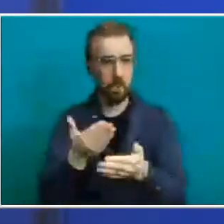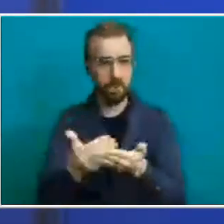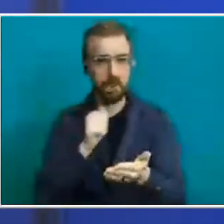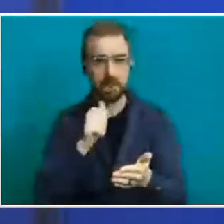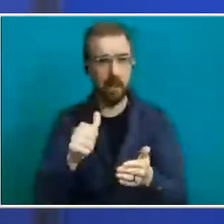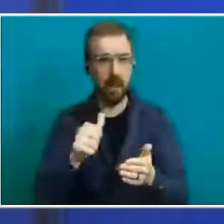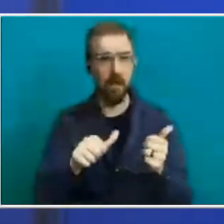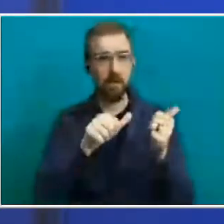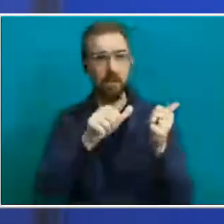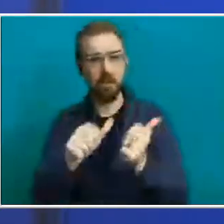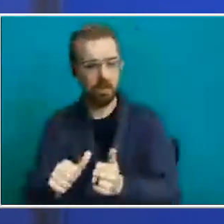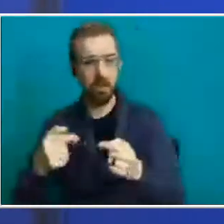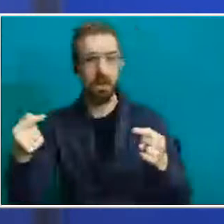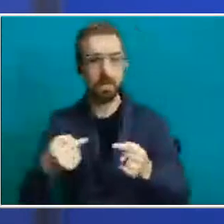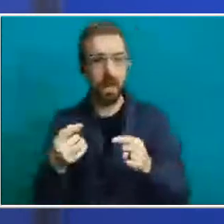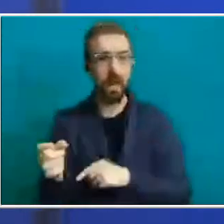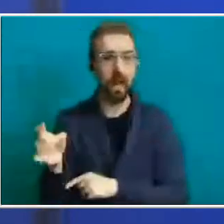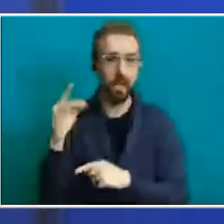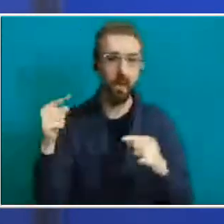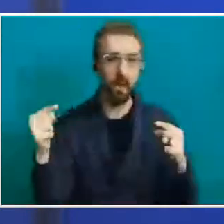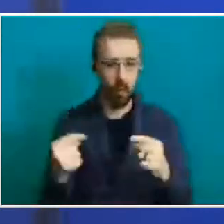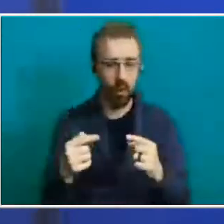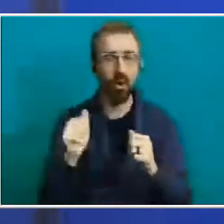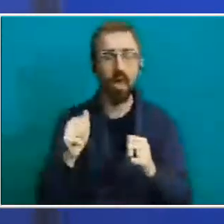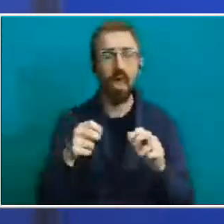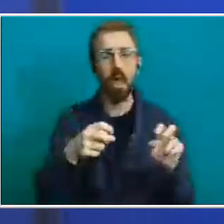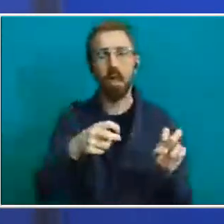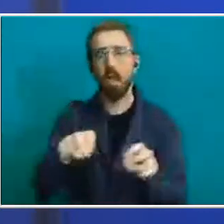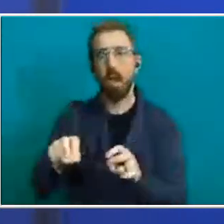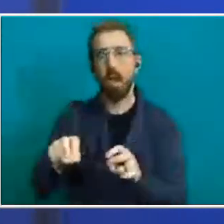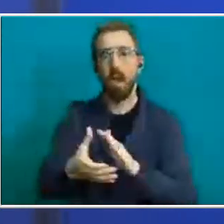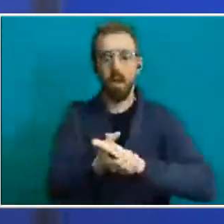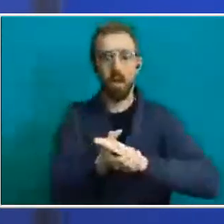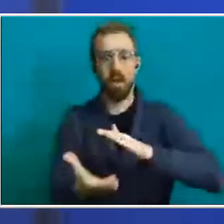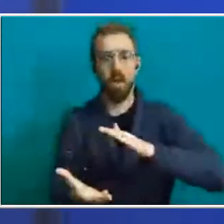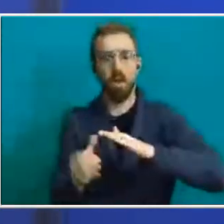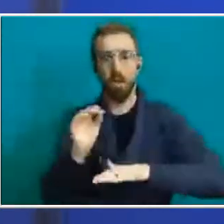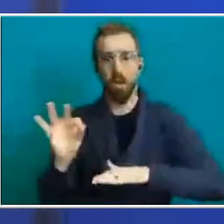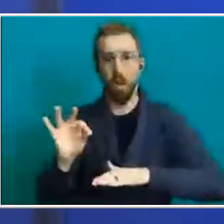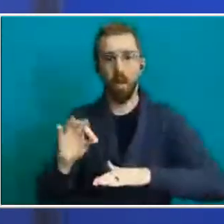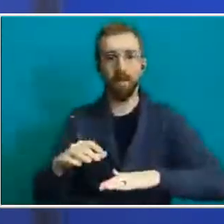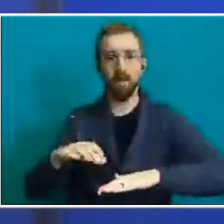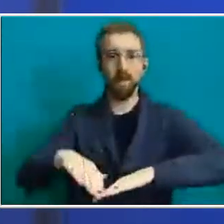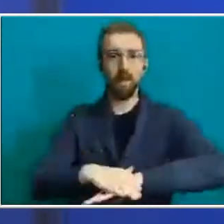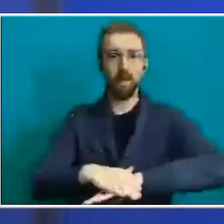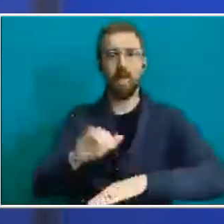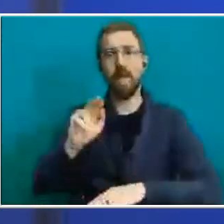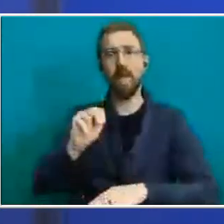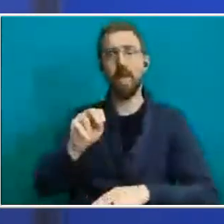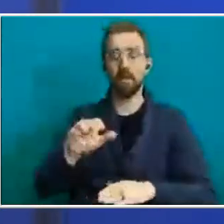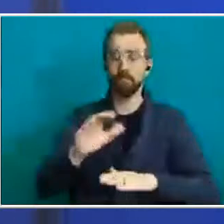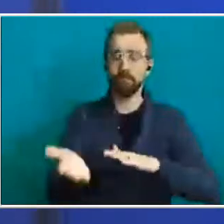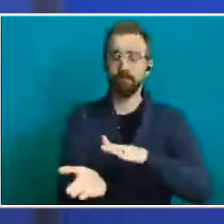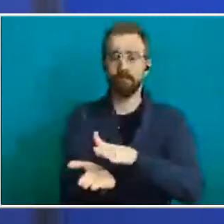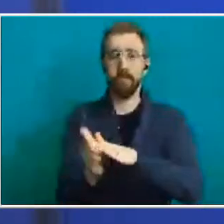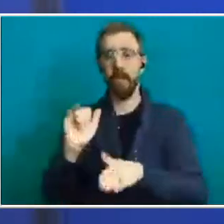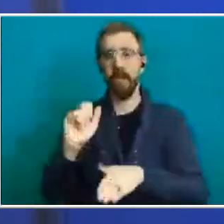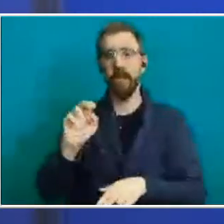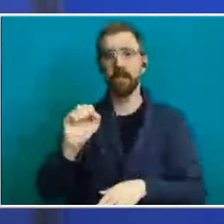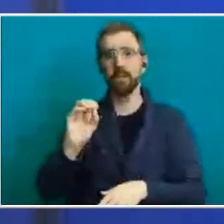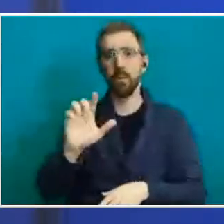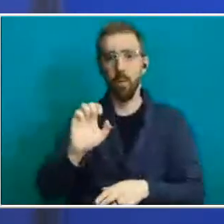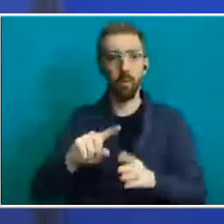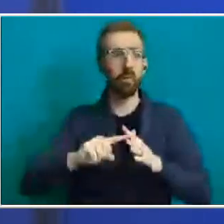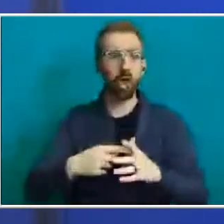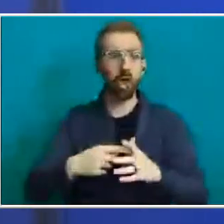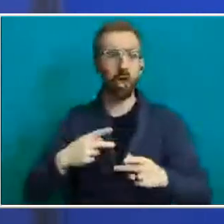worse, we look to transition her out of the cam boot and get her into a carbon fiber insole. At that time, we also start physical therapy, because what we really want to do is